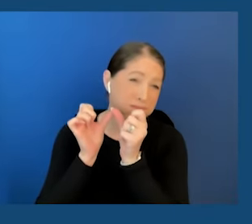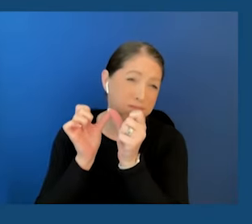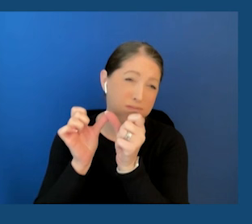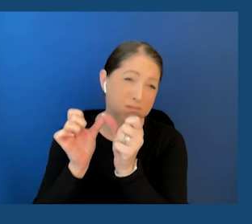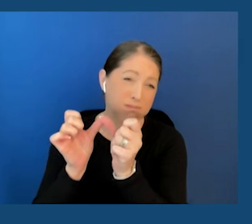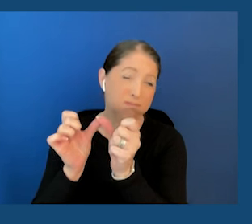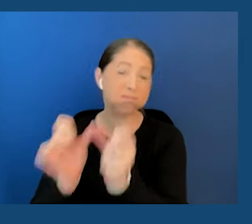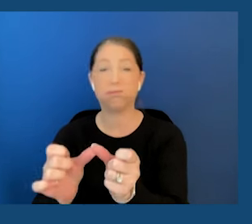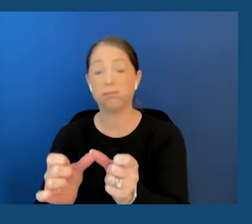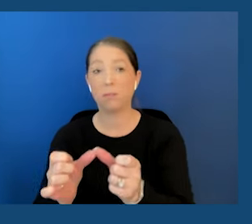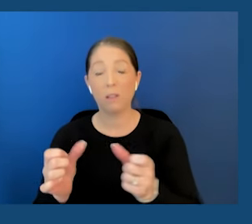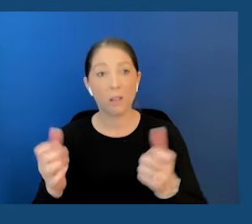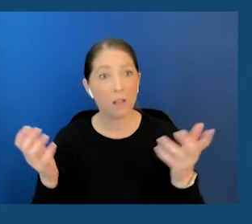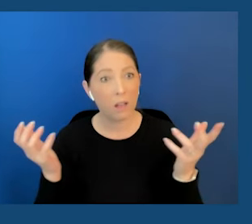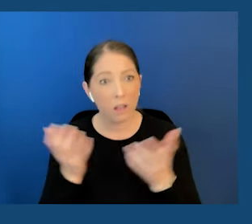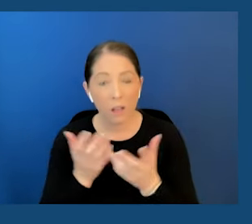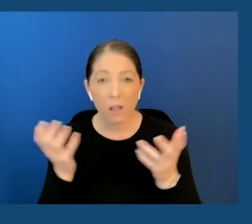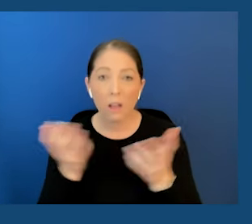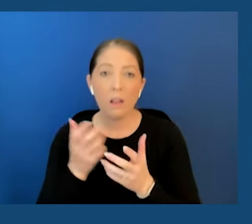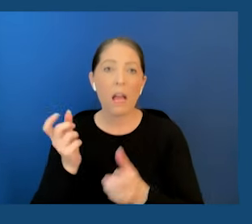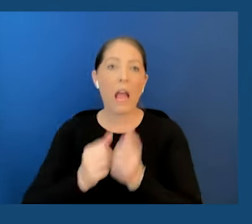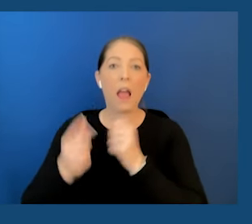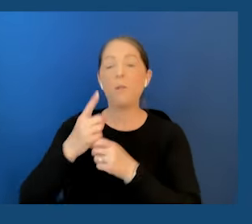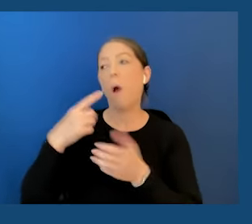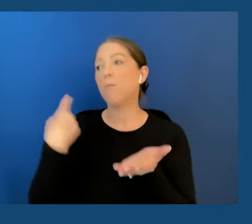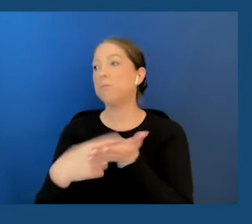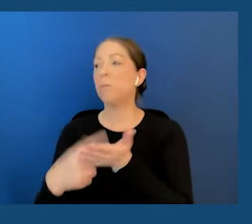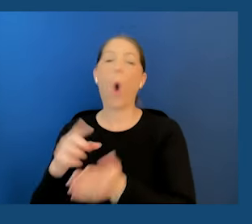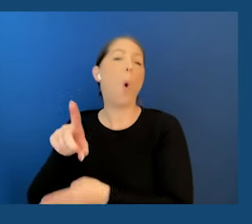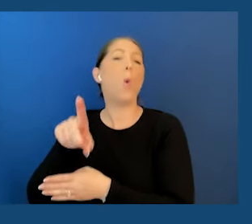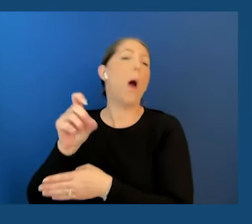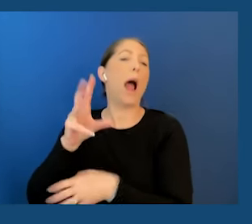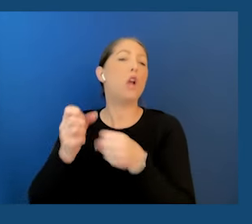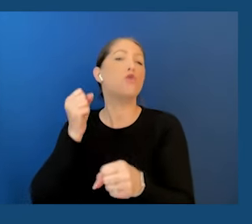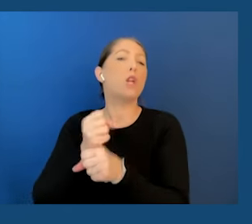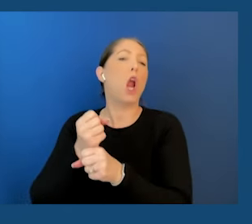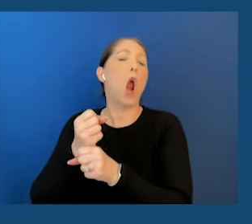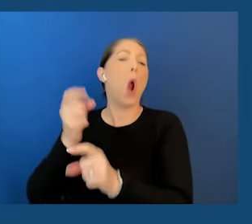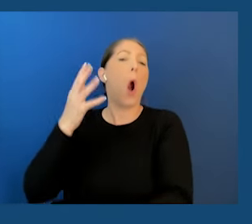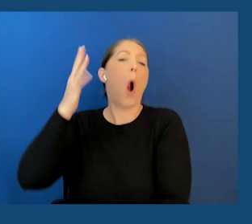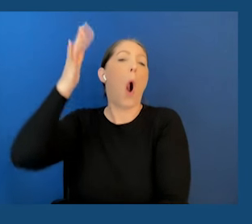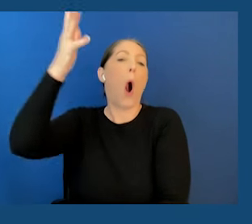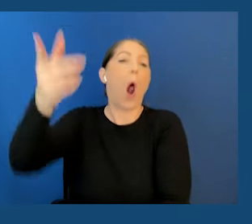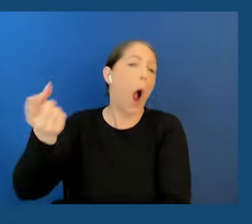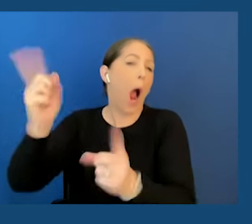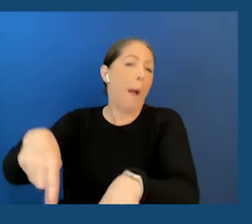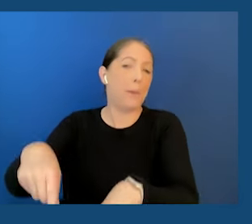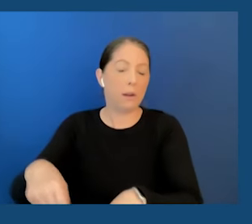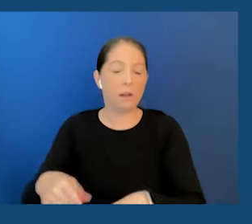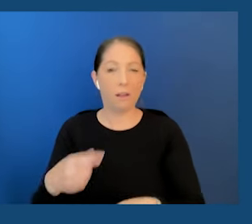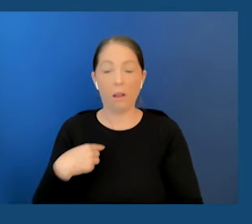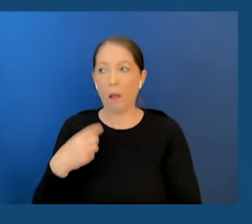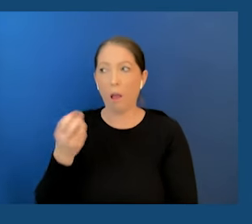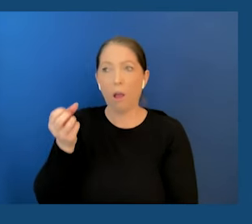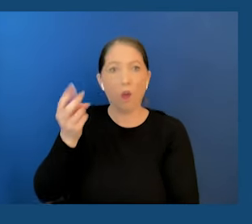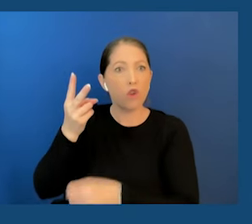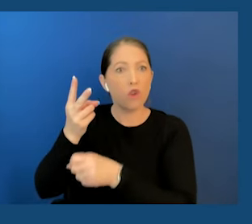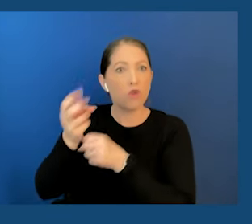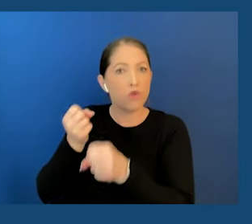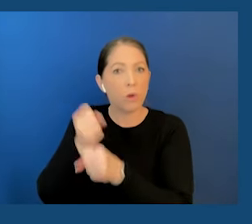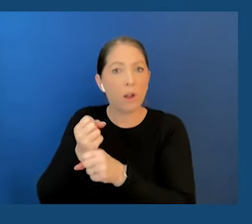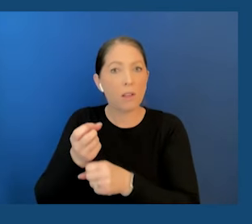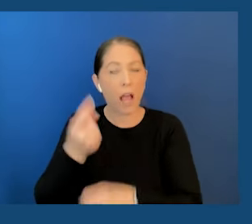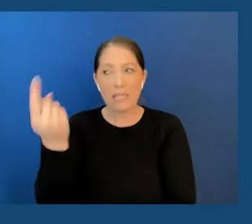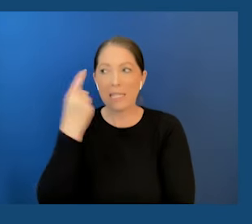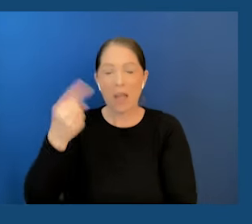with. And everyone talks about these 100-year events. Why am I getting them every 2 years? I mean, someone owes me 98 years